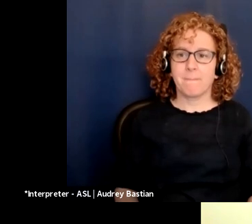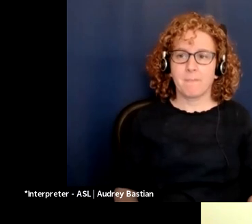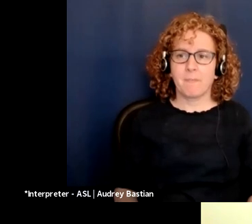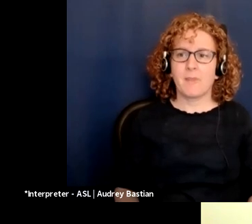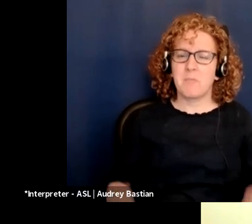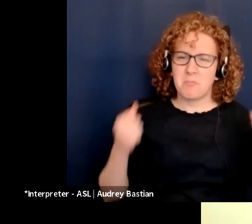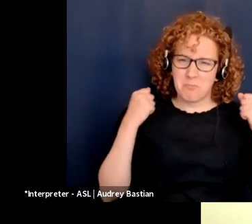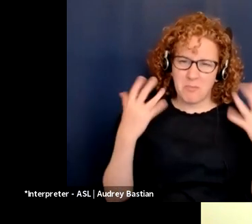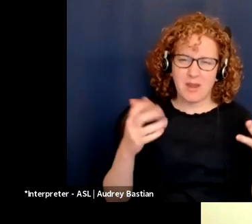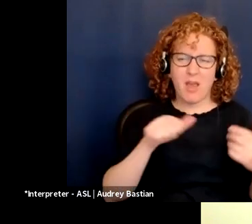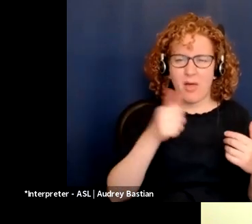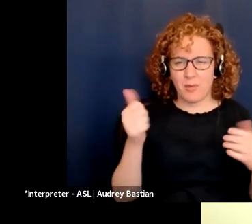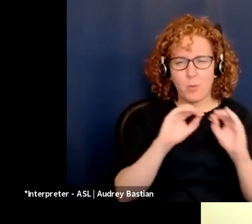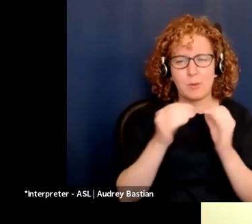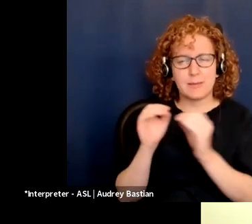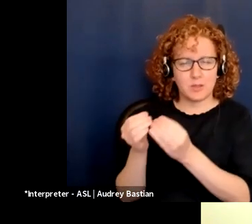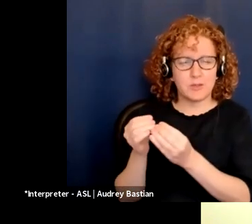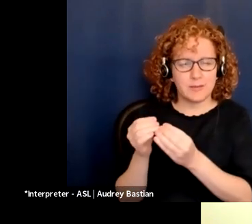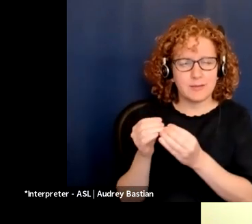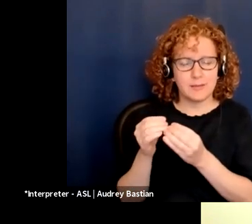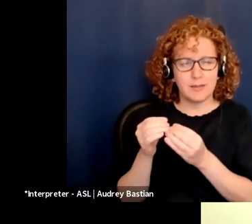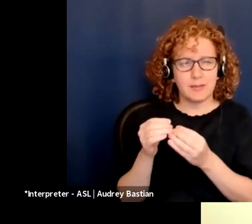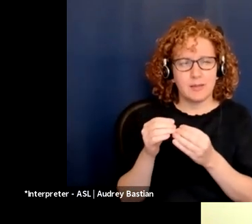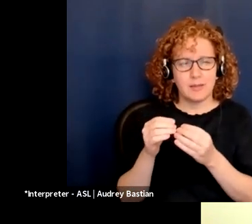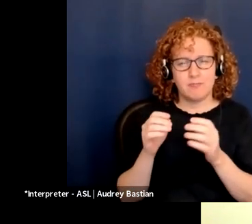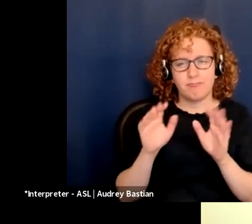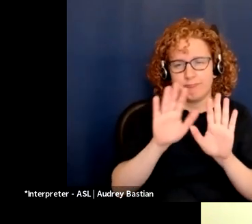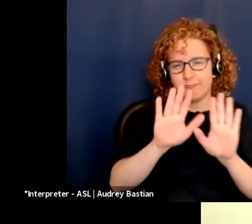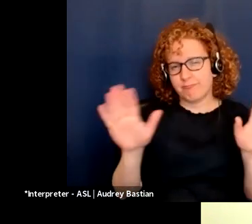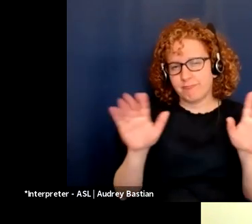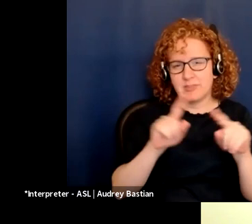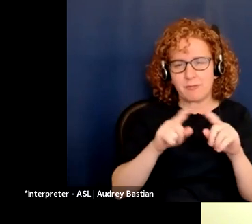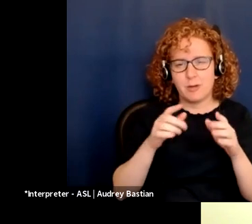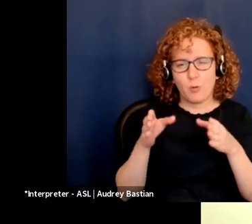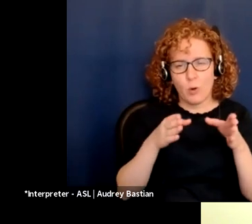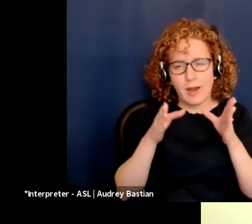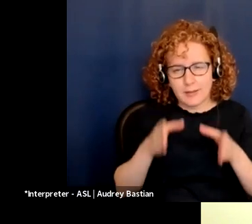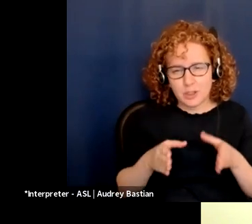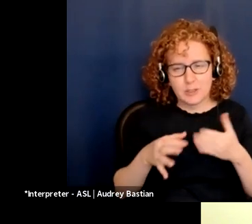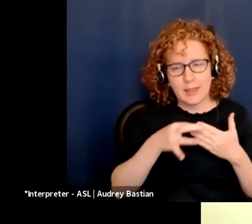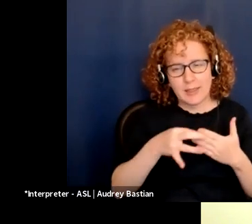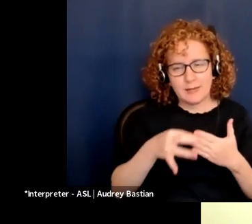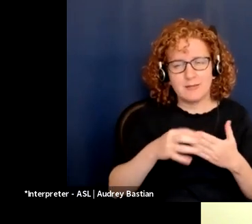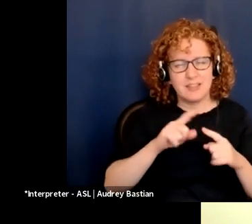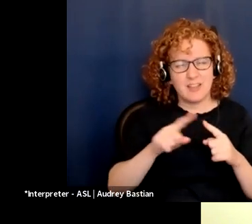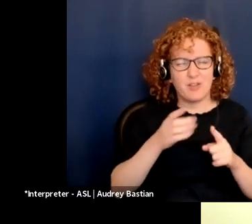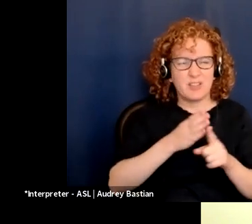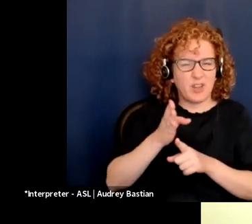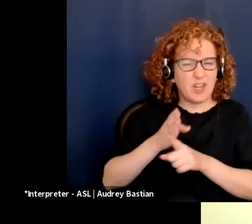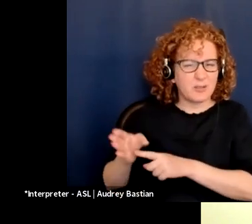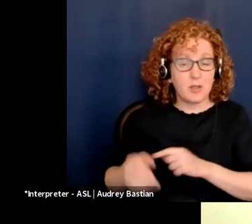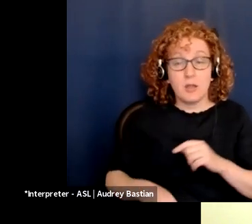There are many other organizations that different organizers are leading in different spheres,